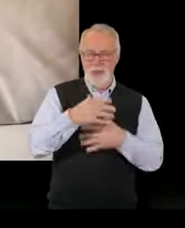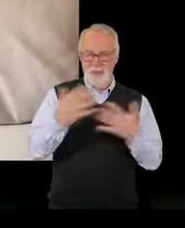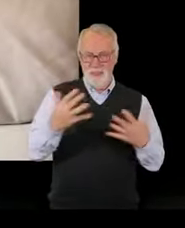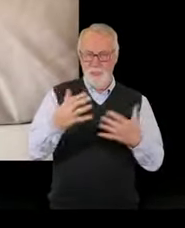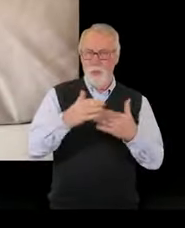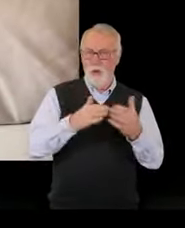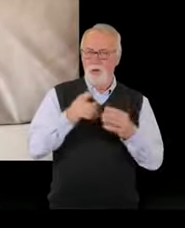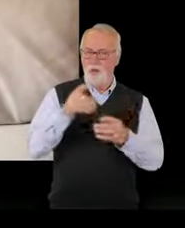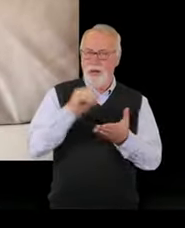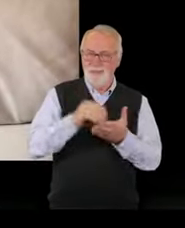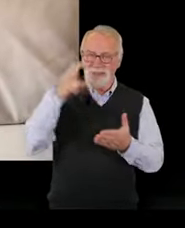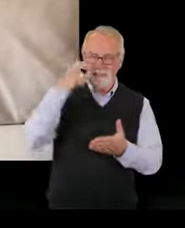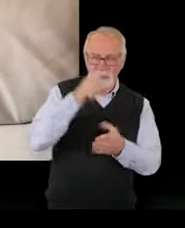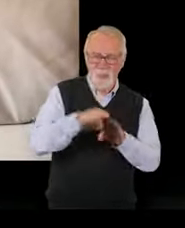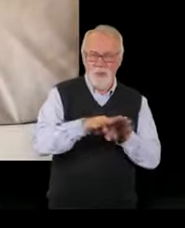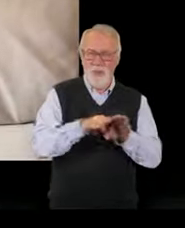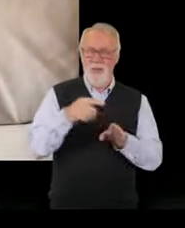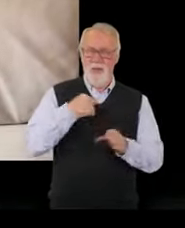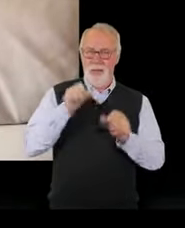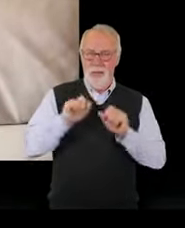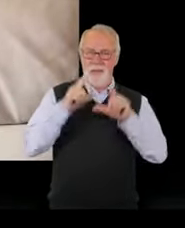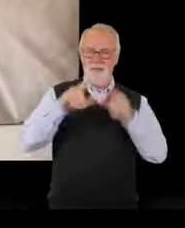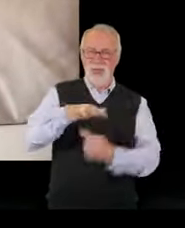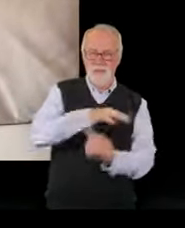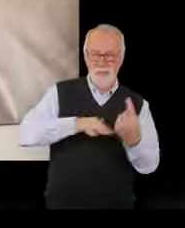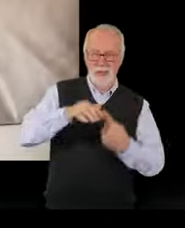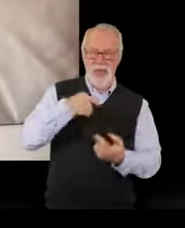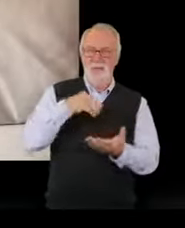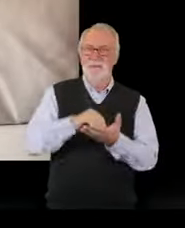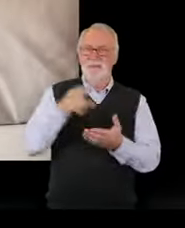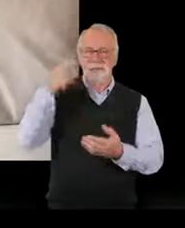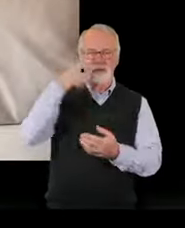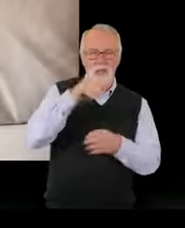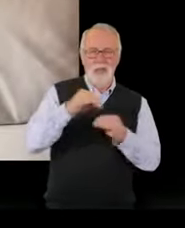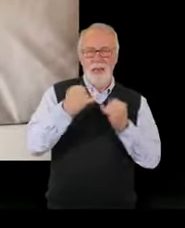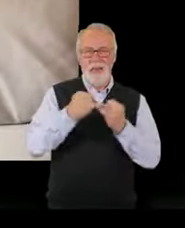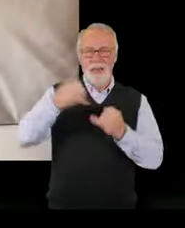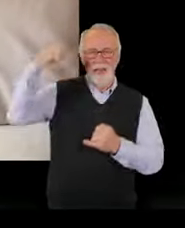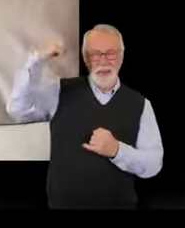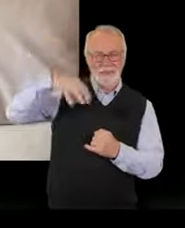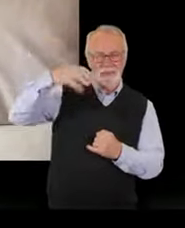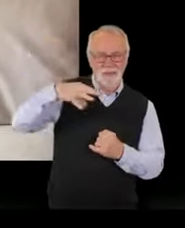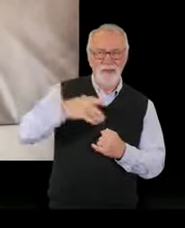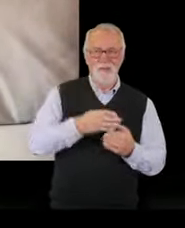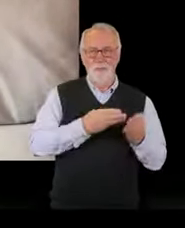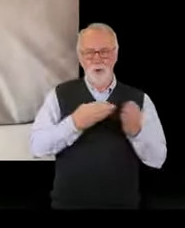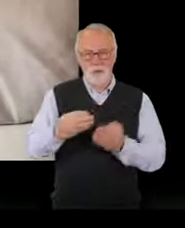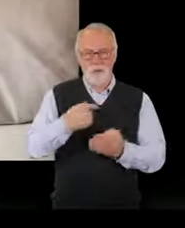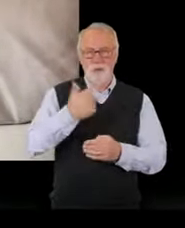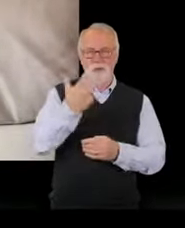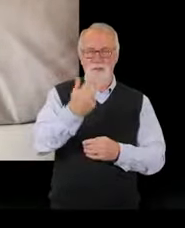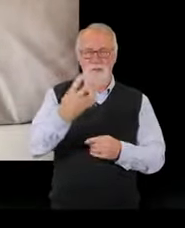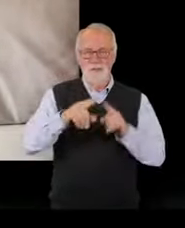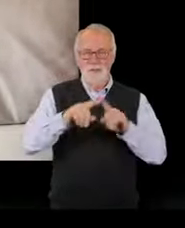out three or four different lights and I chose the one that was best for me. They put bumps on my washing machine, little